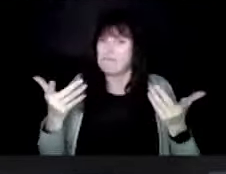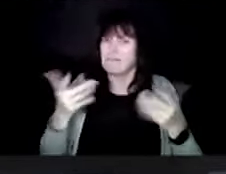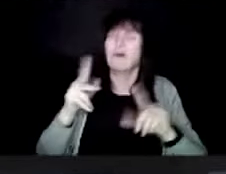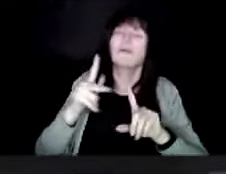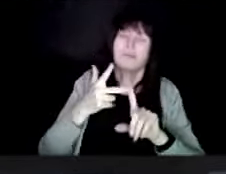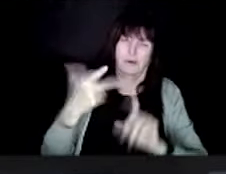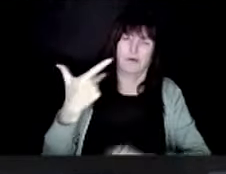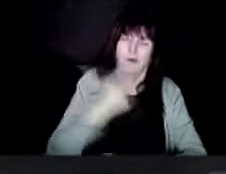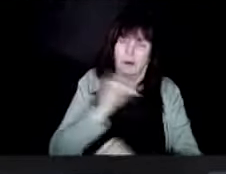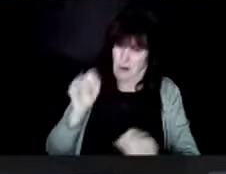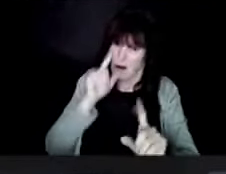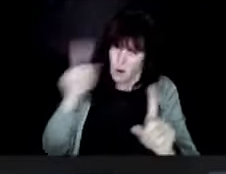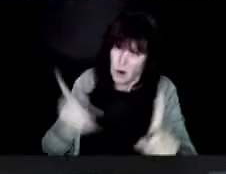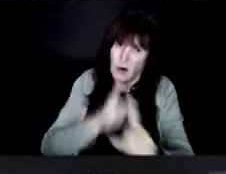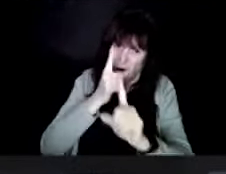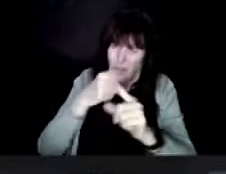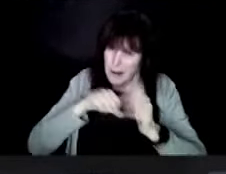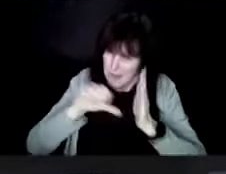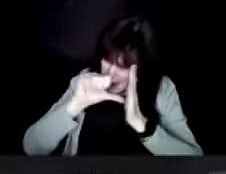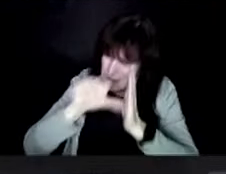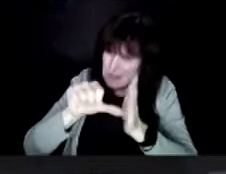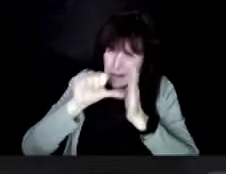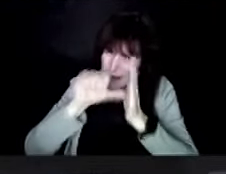is absolutely essential.